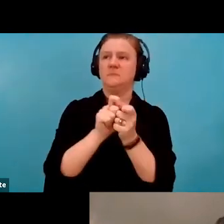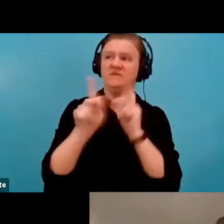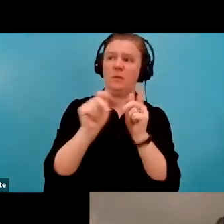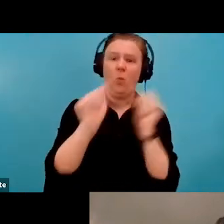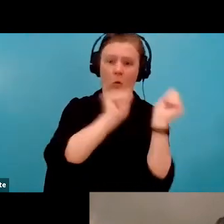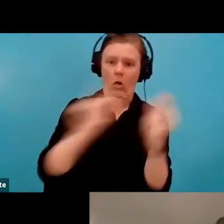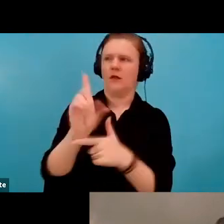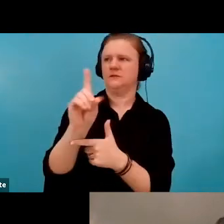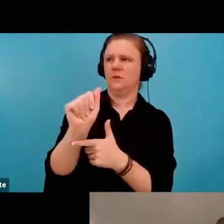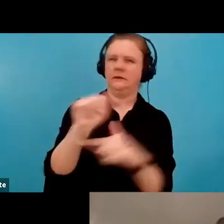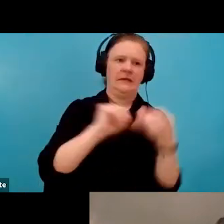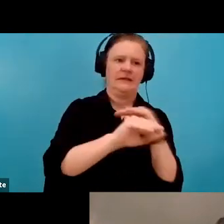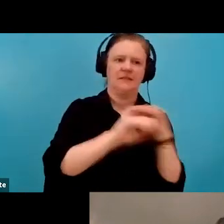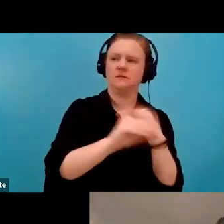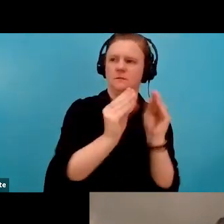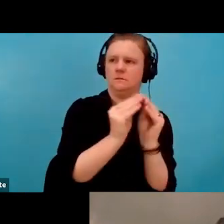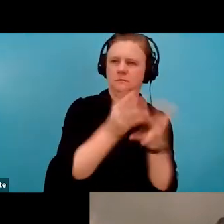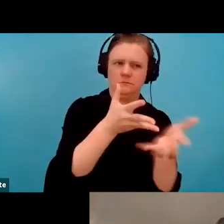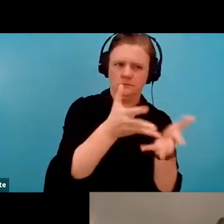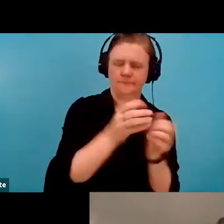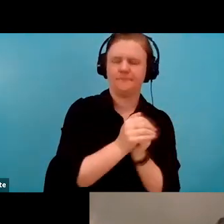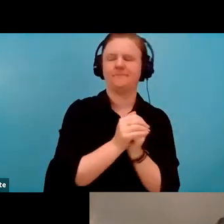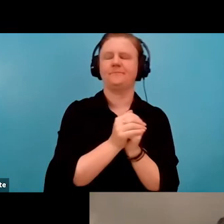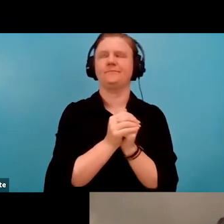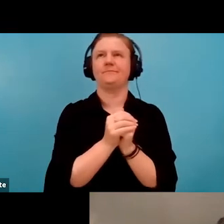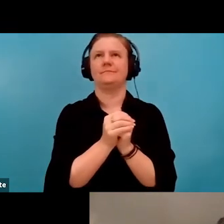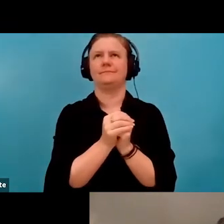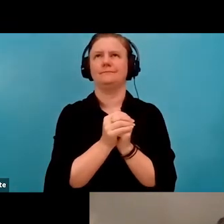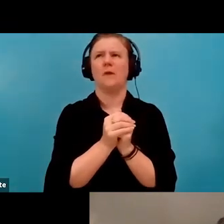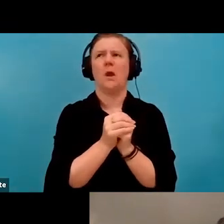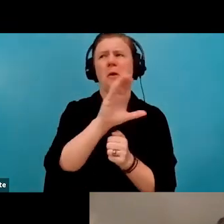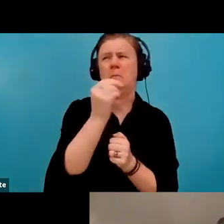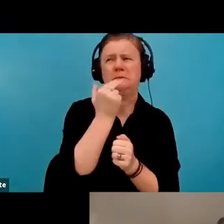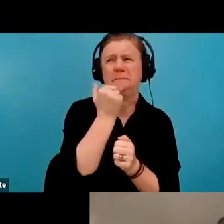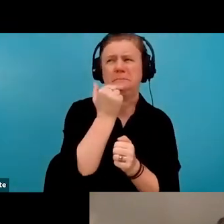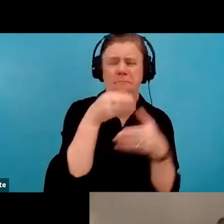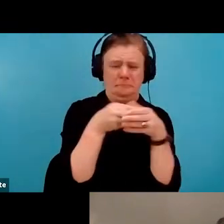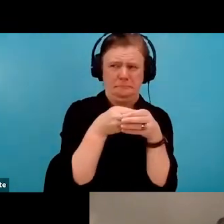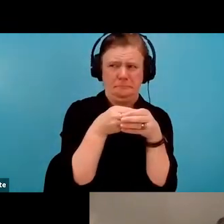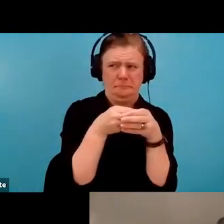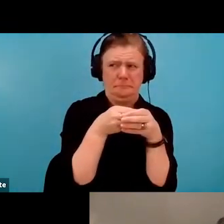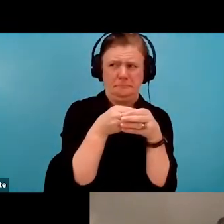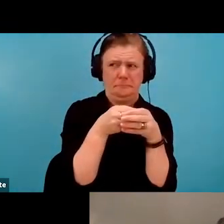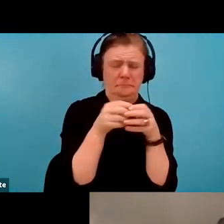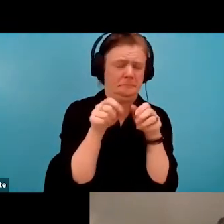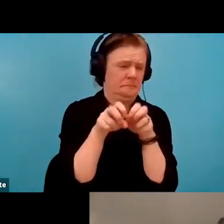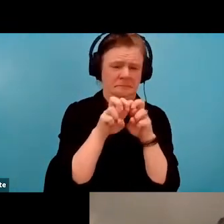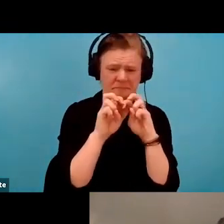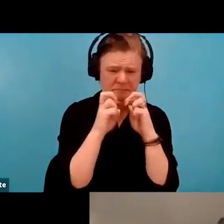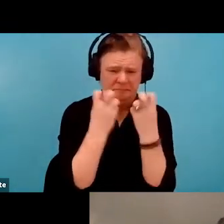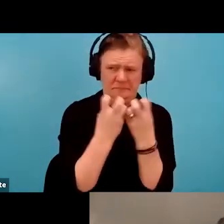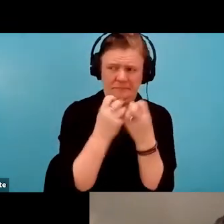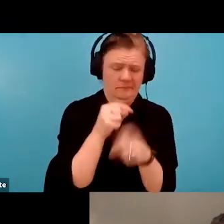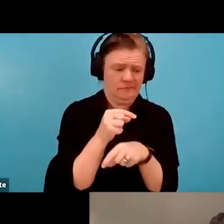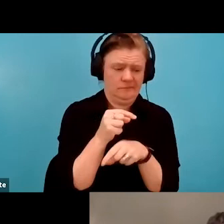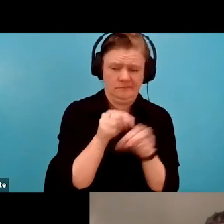disabilities. And, we're in this is a small company. The person to my right is essentially like the